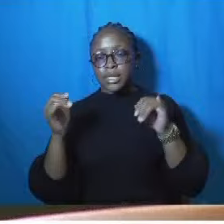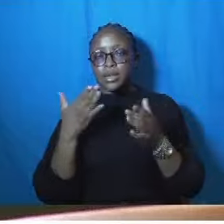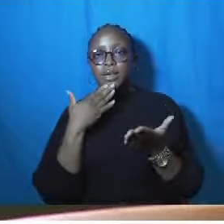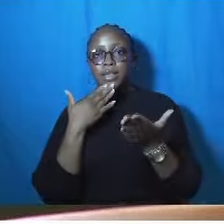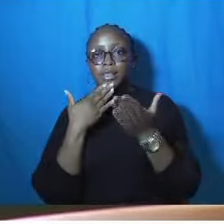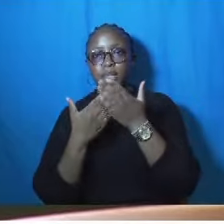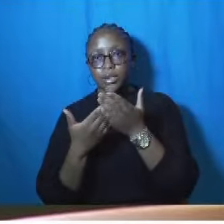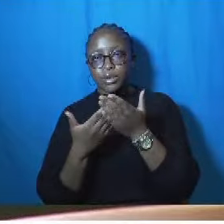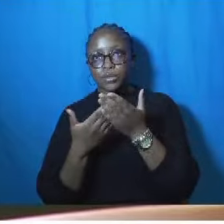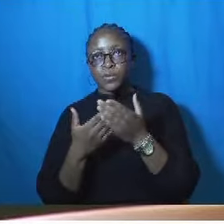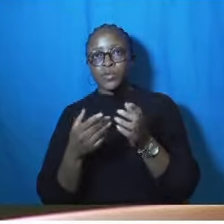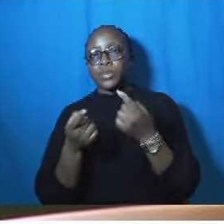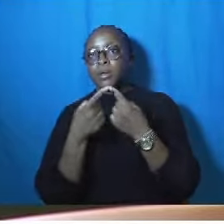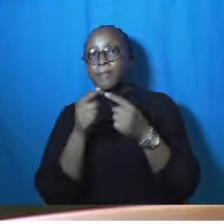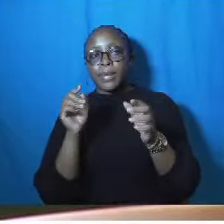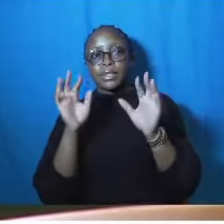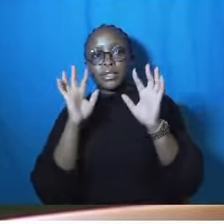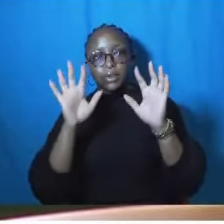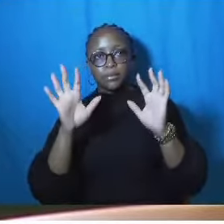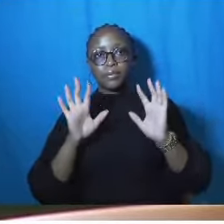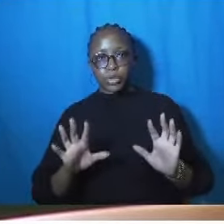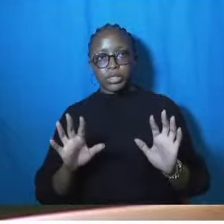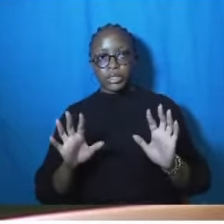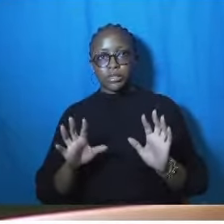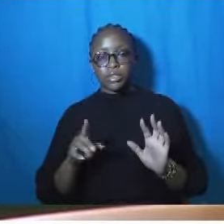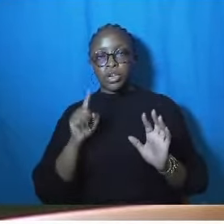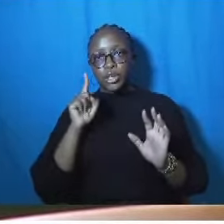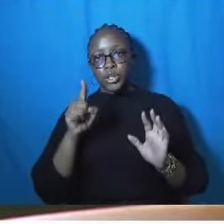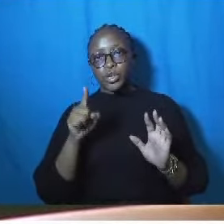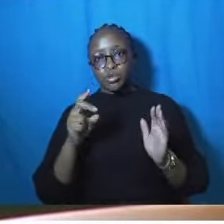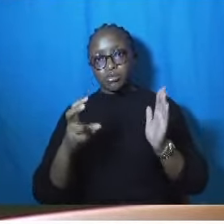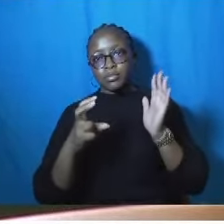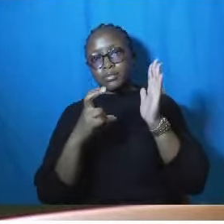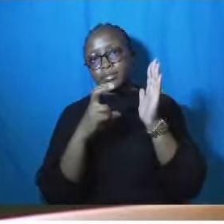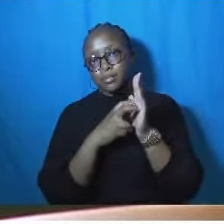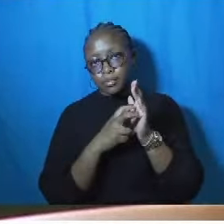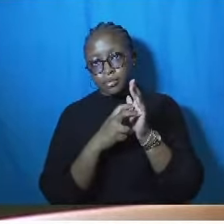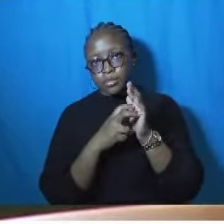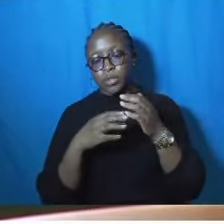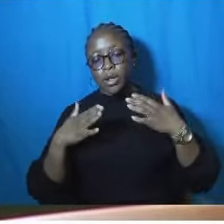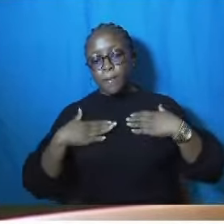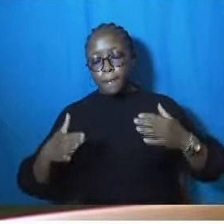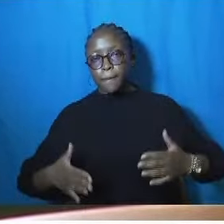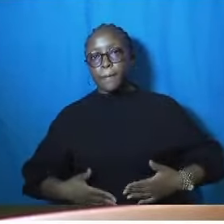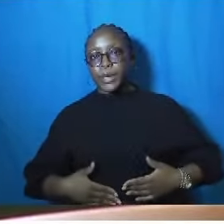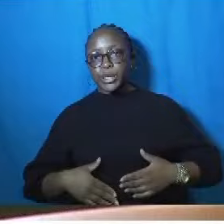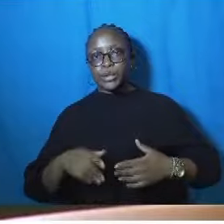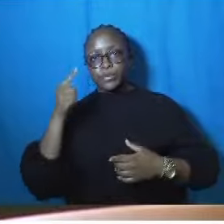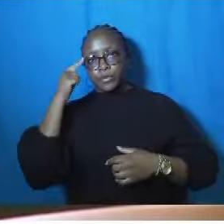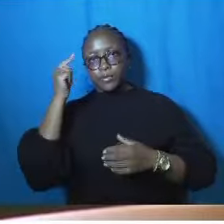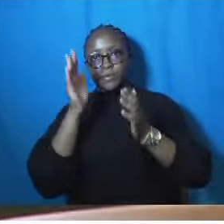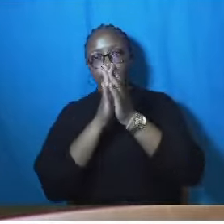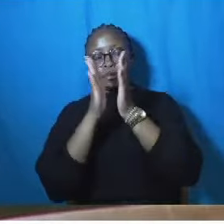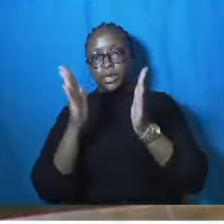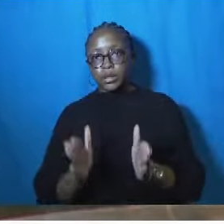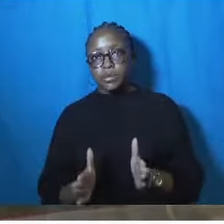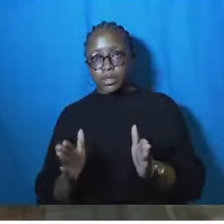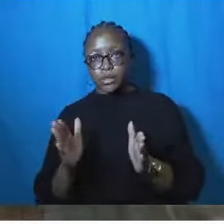But it is important you identify with a body of believers whereby you might mutually grow